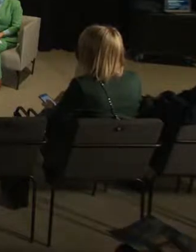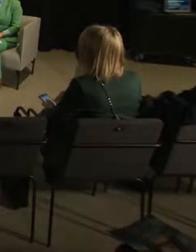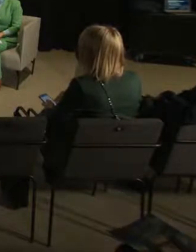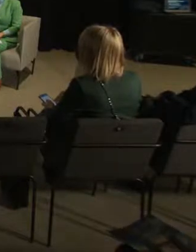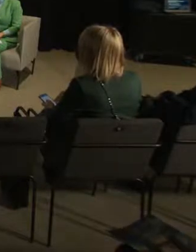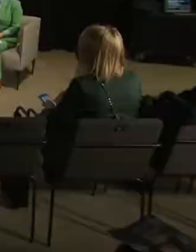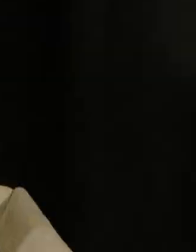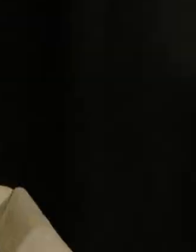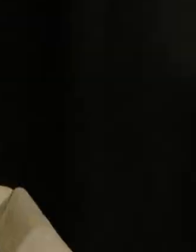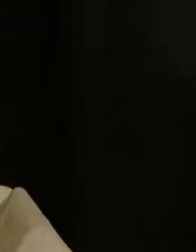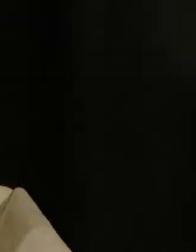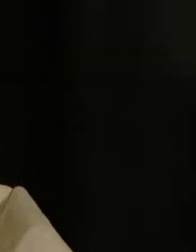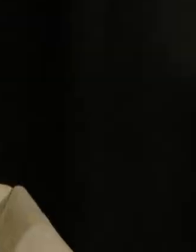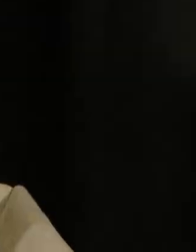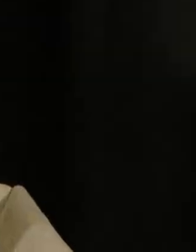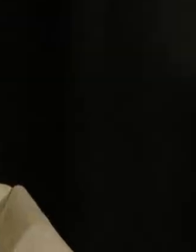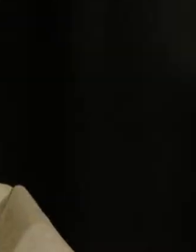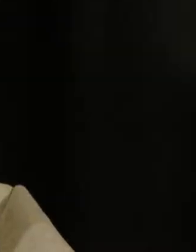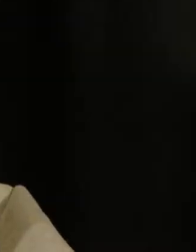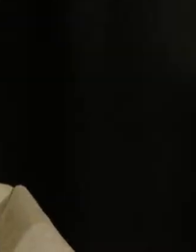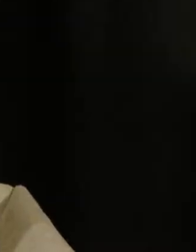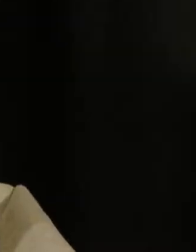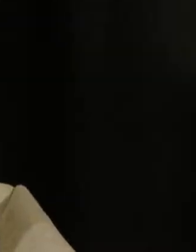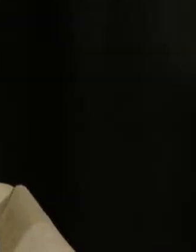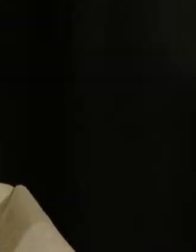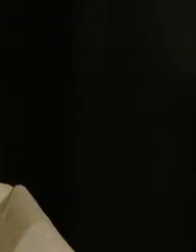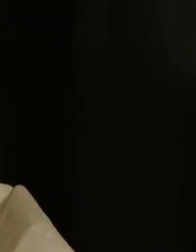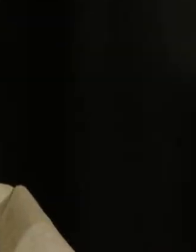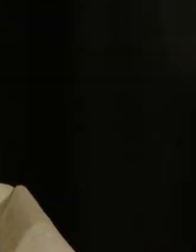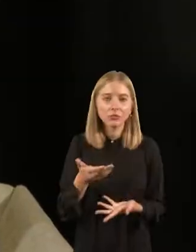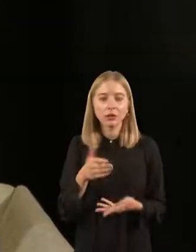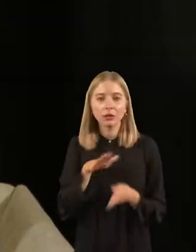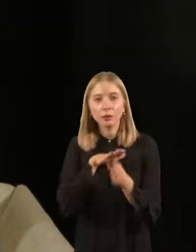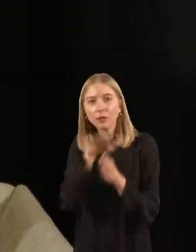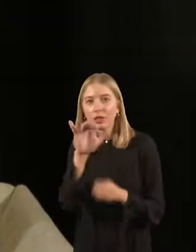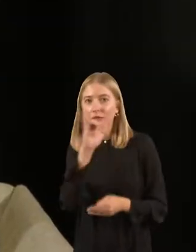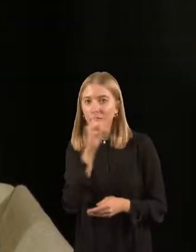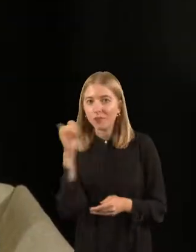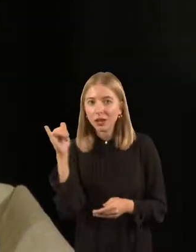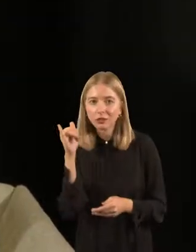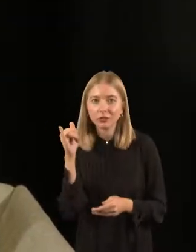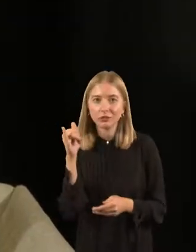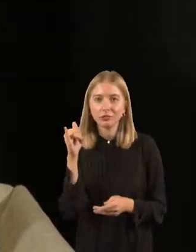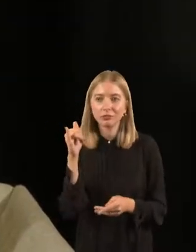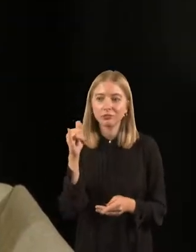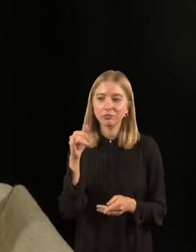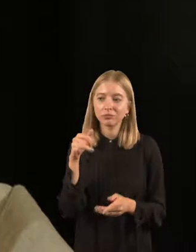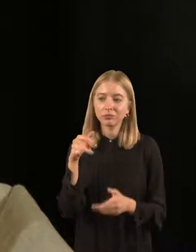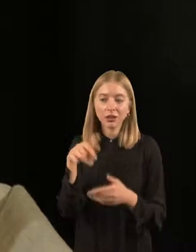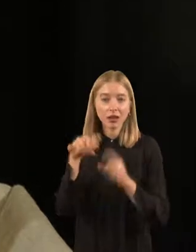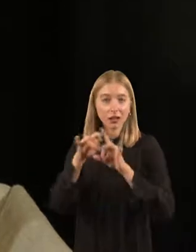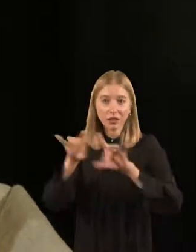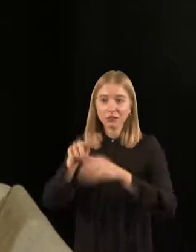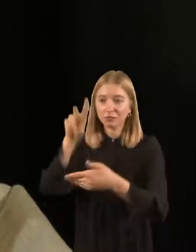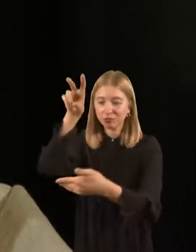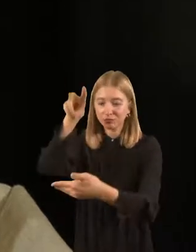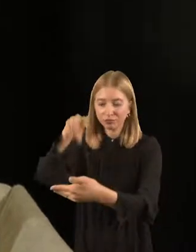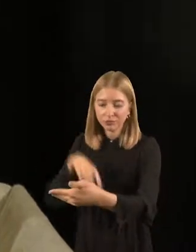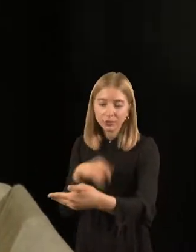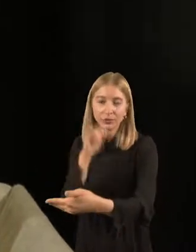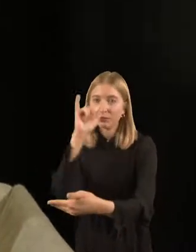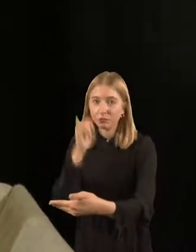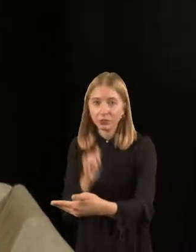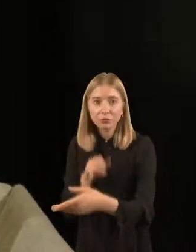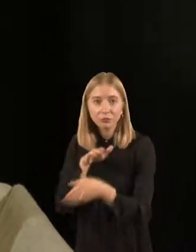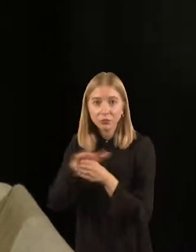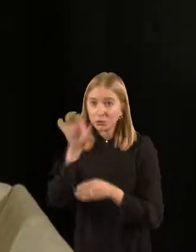us here has a kind of a negative attitude towards the recommendations or the